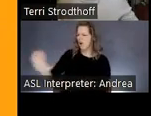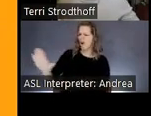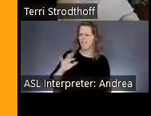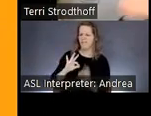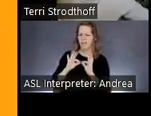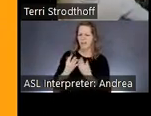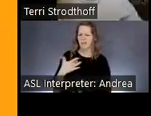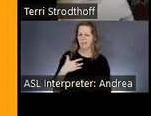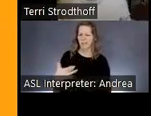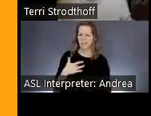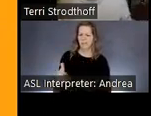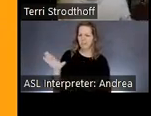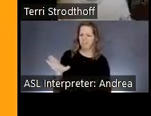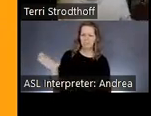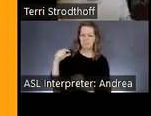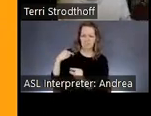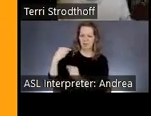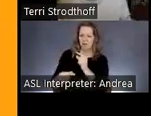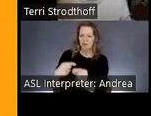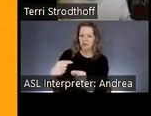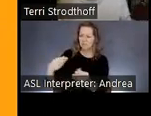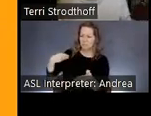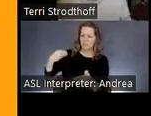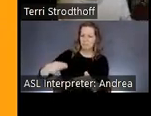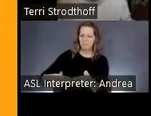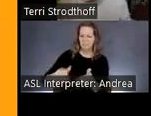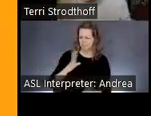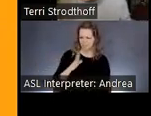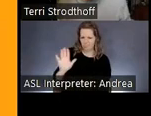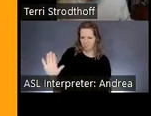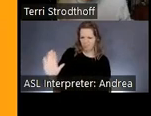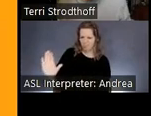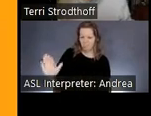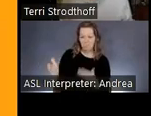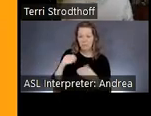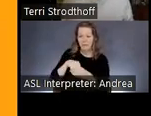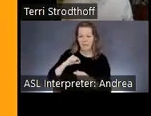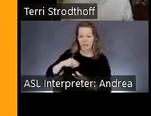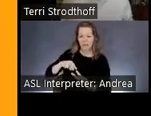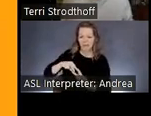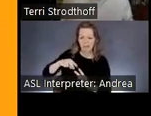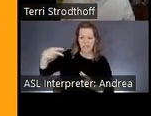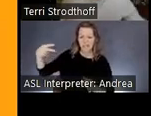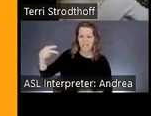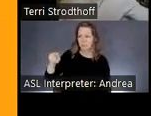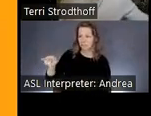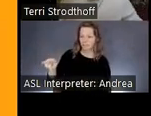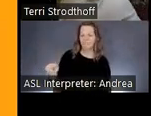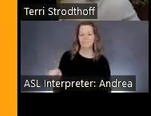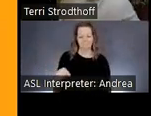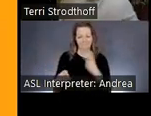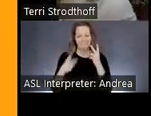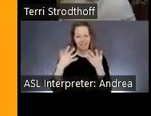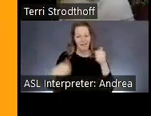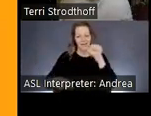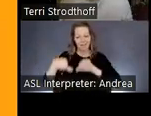is. They've been like that for generations, passed on down through the generations. Maybe it's in their genes. We've heard a lot of that and seen a lot of